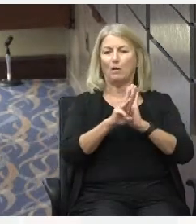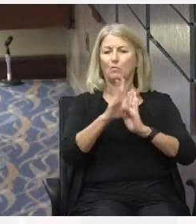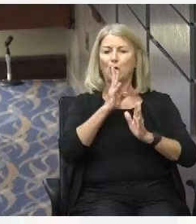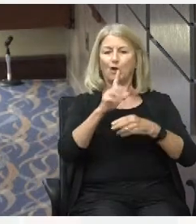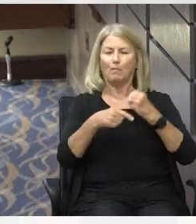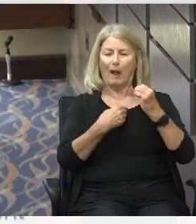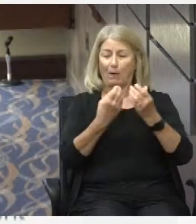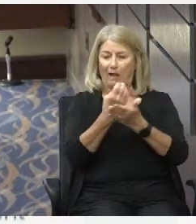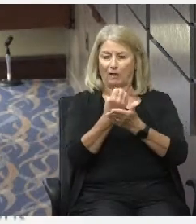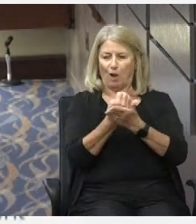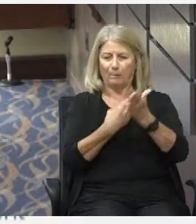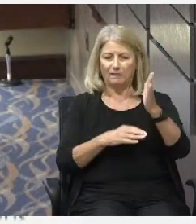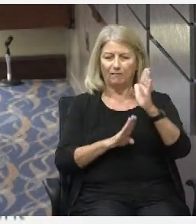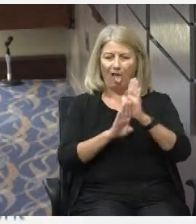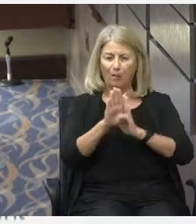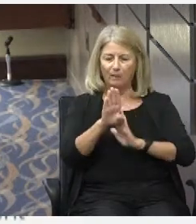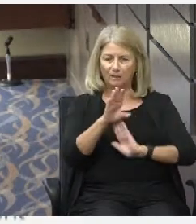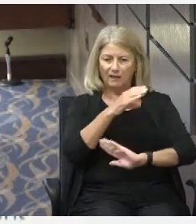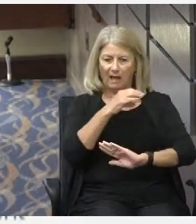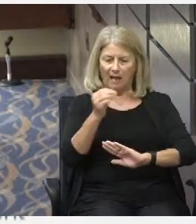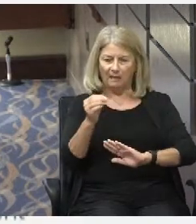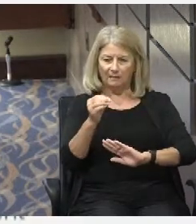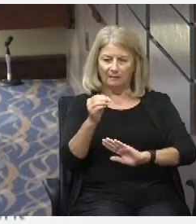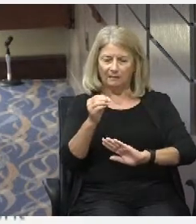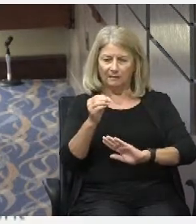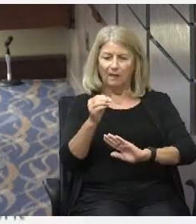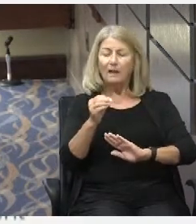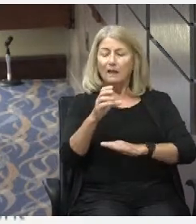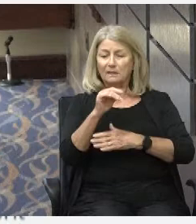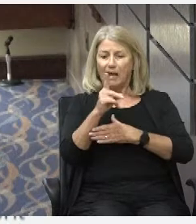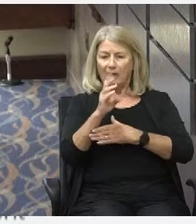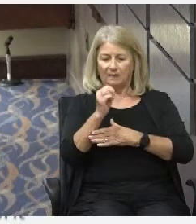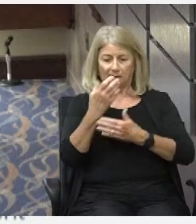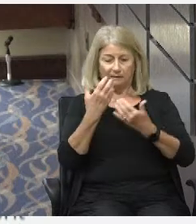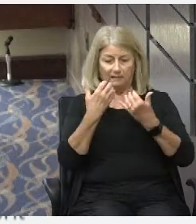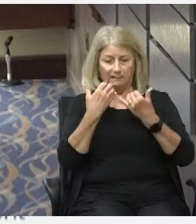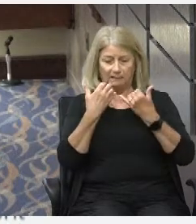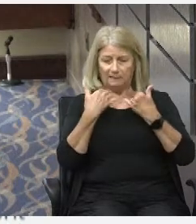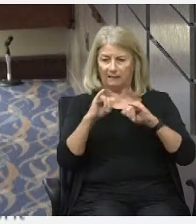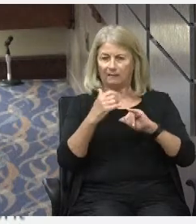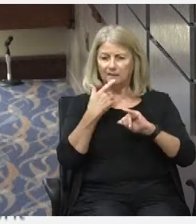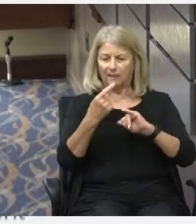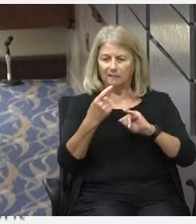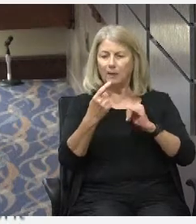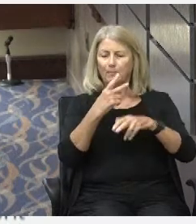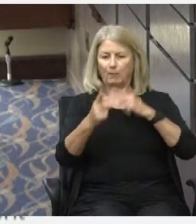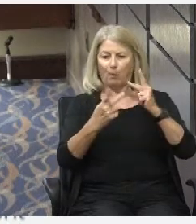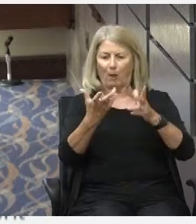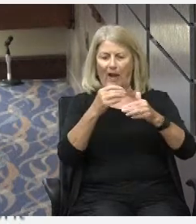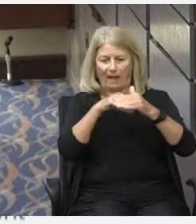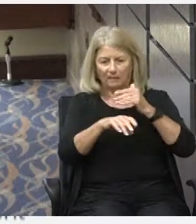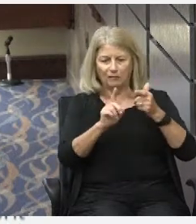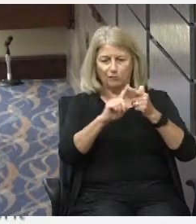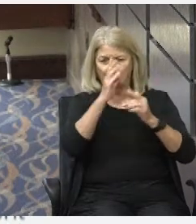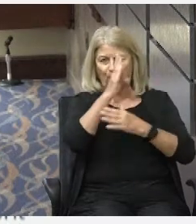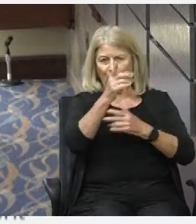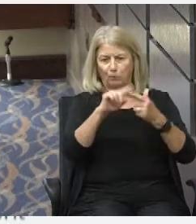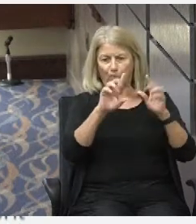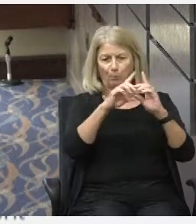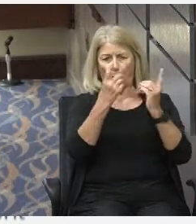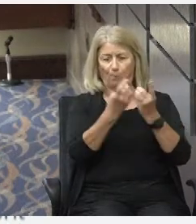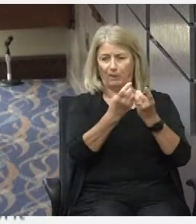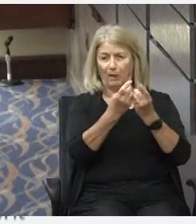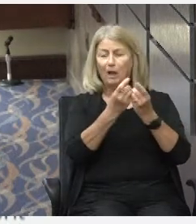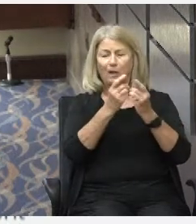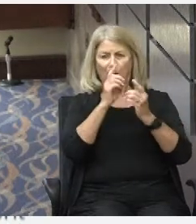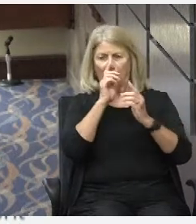development. Data still shows us that people want to have access directly to departments, and so we maintained a direct link to